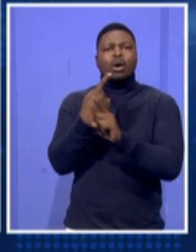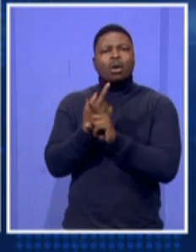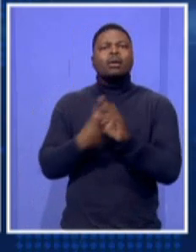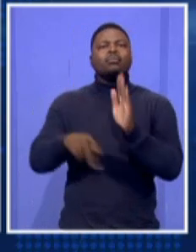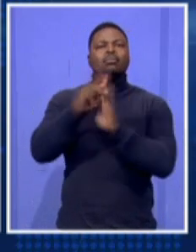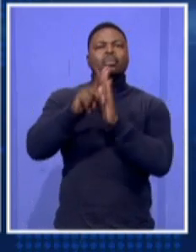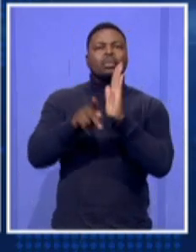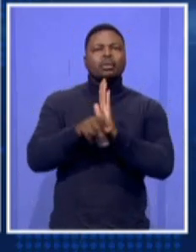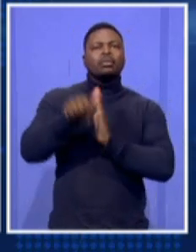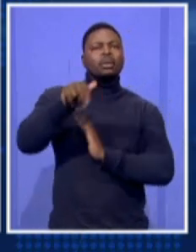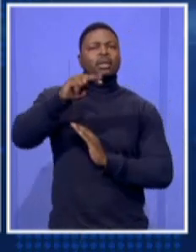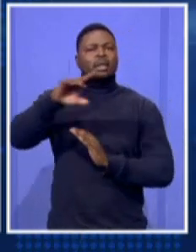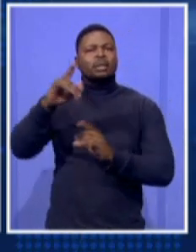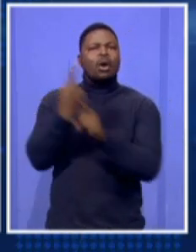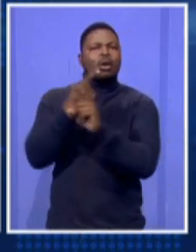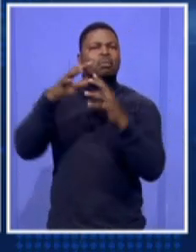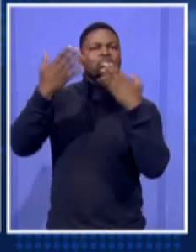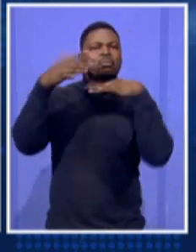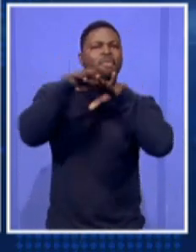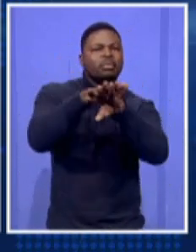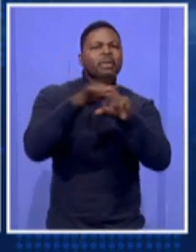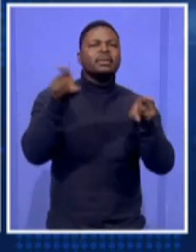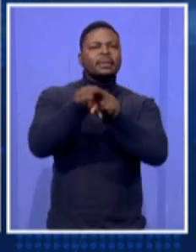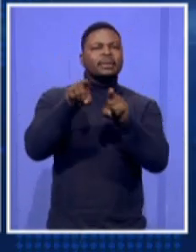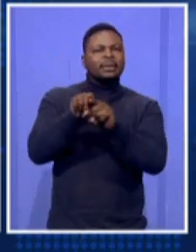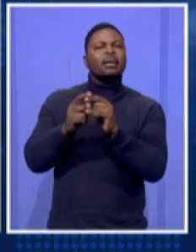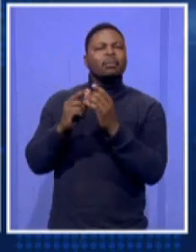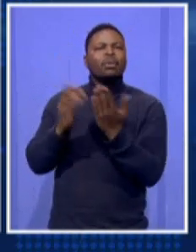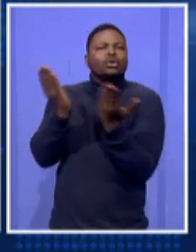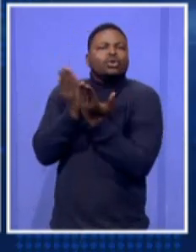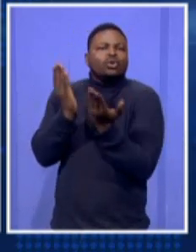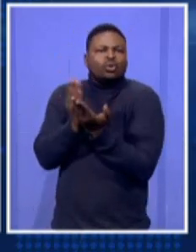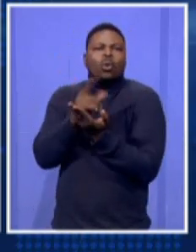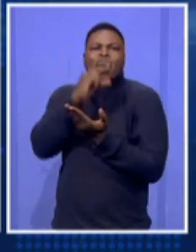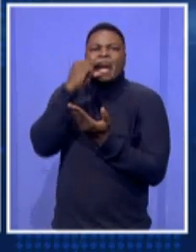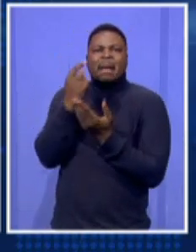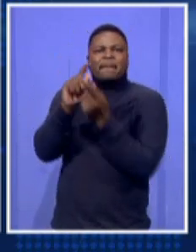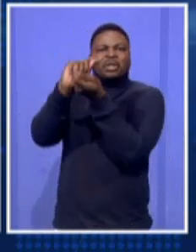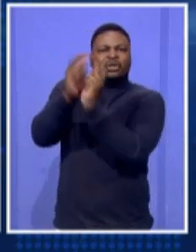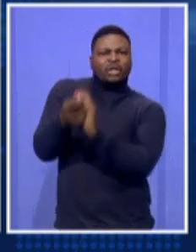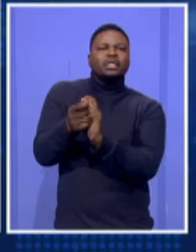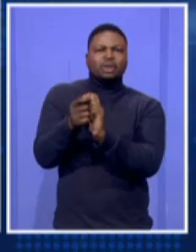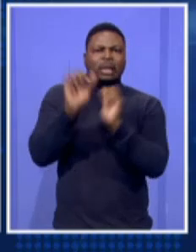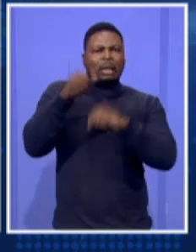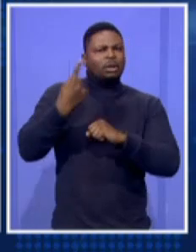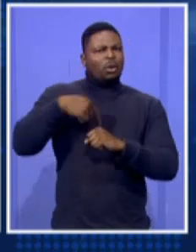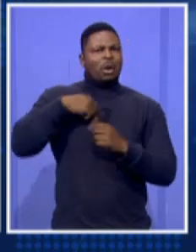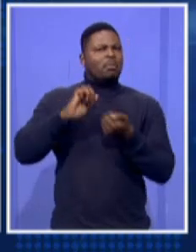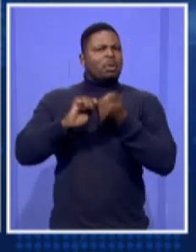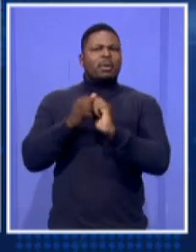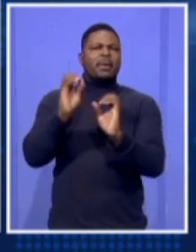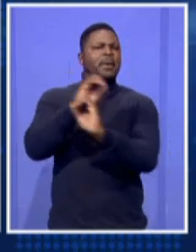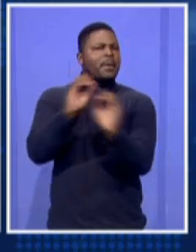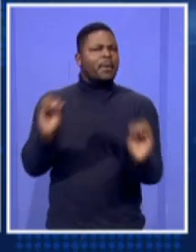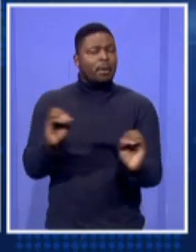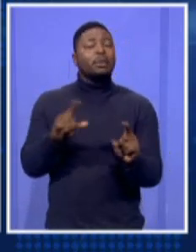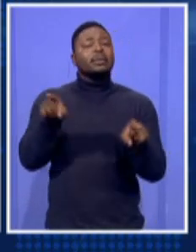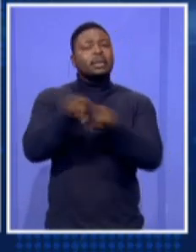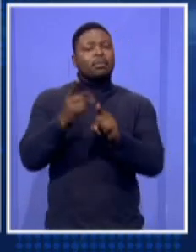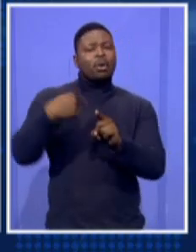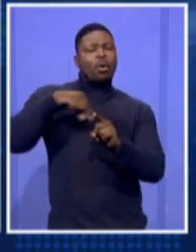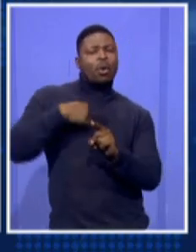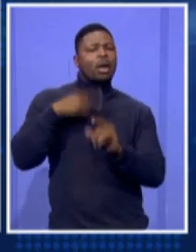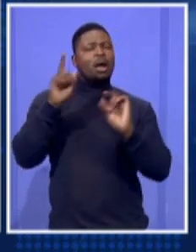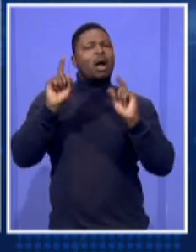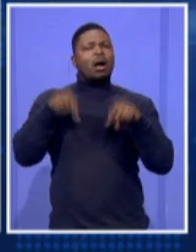ANC, renaming schools, which we have no problem with. We are not going to sit back and allow ourselves to